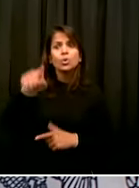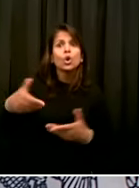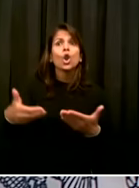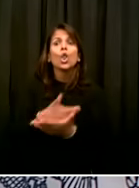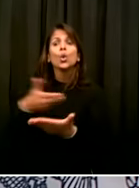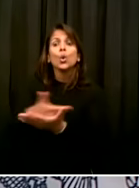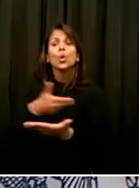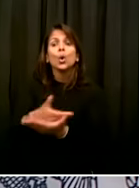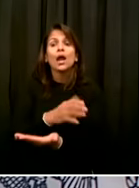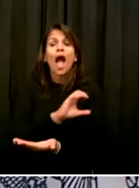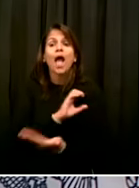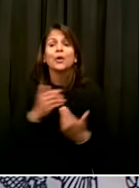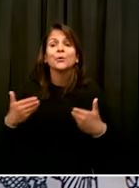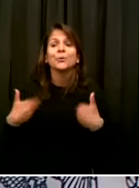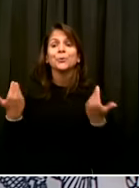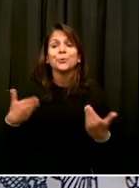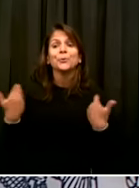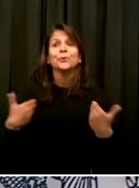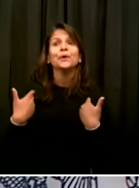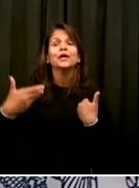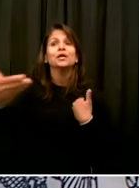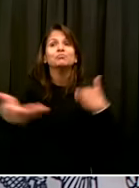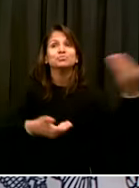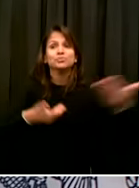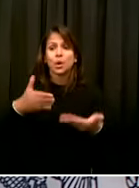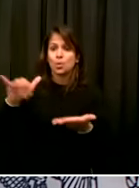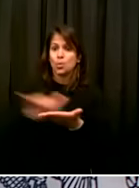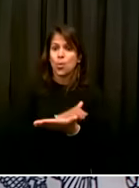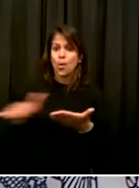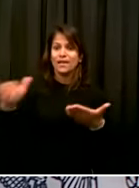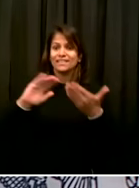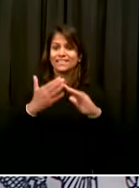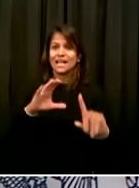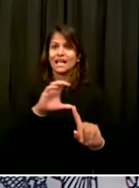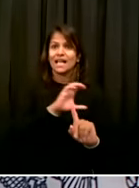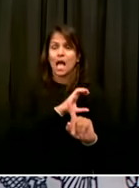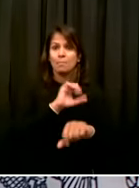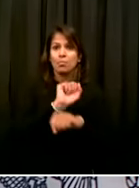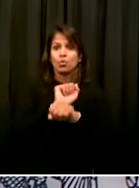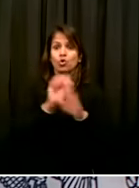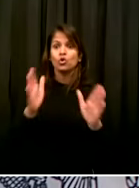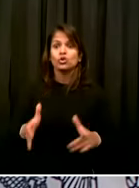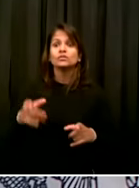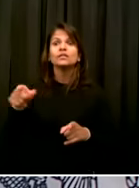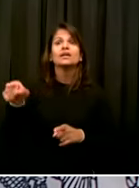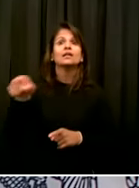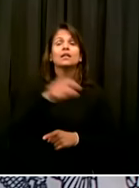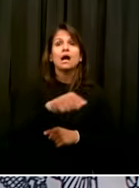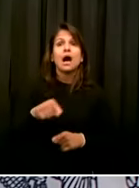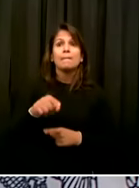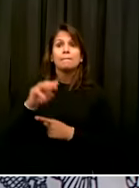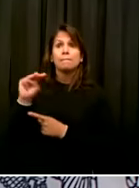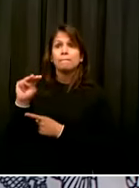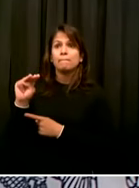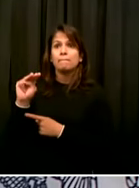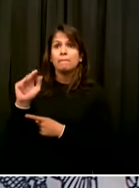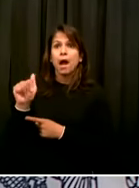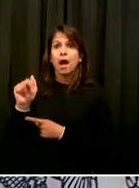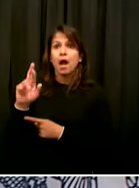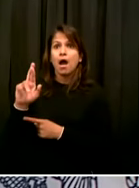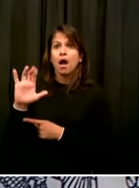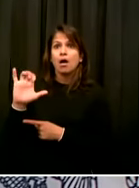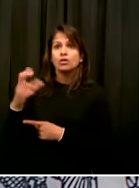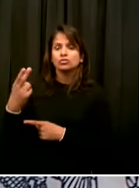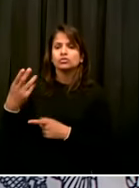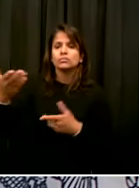why isn't this part of your arithmetic as you go forward? Maybe we don't need to